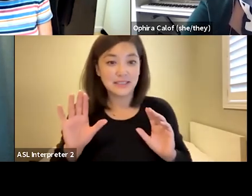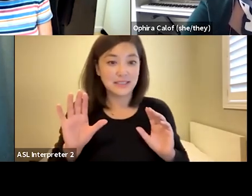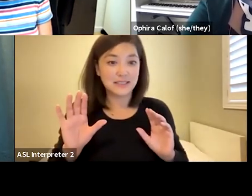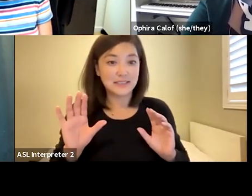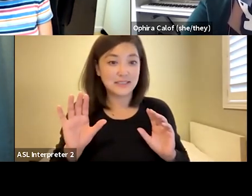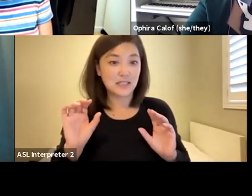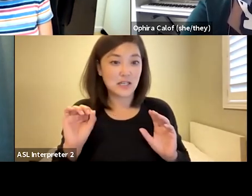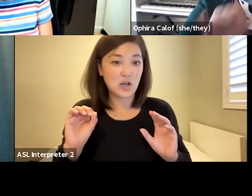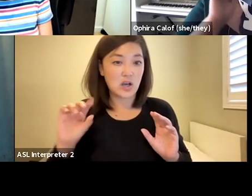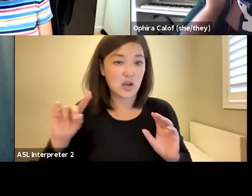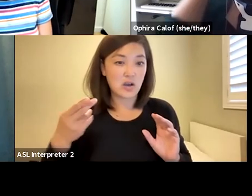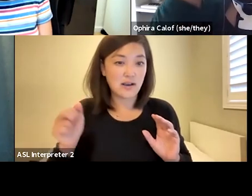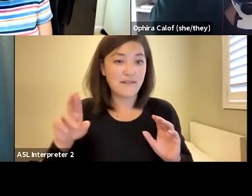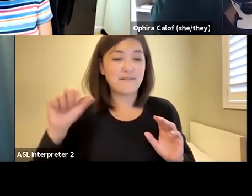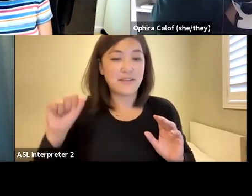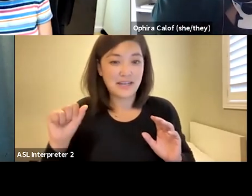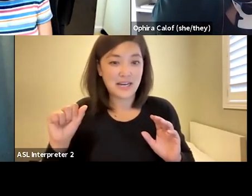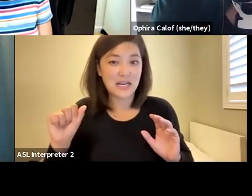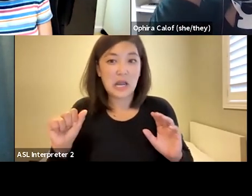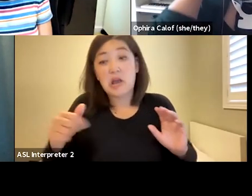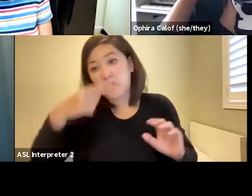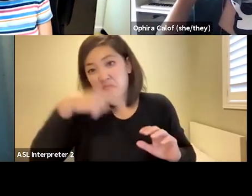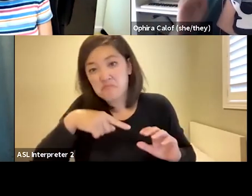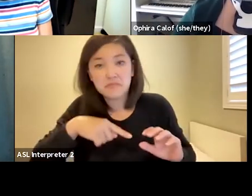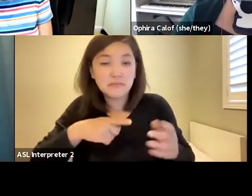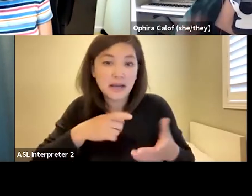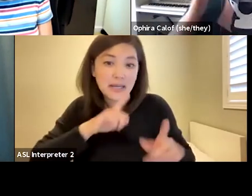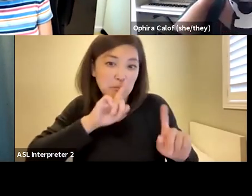I could go ahead and start us off for that one.